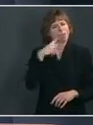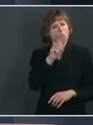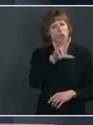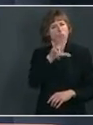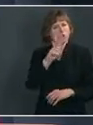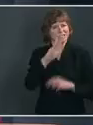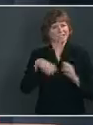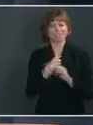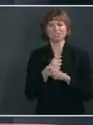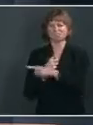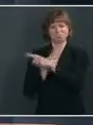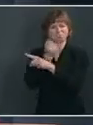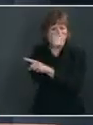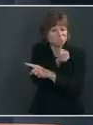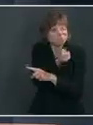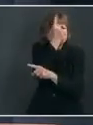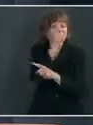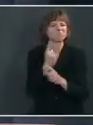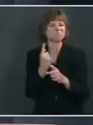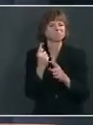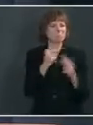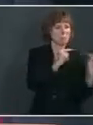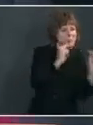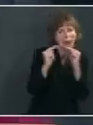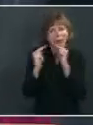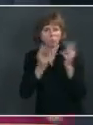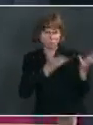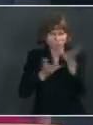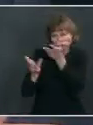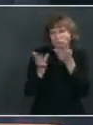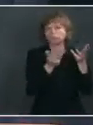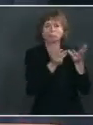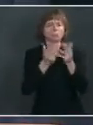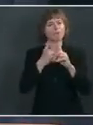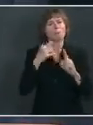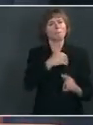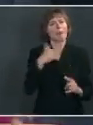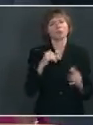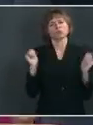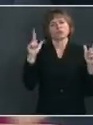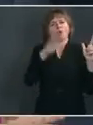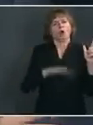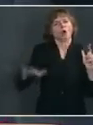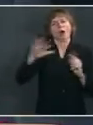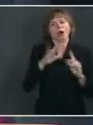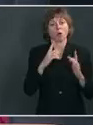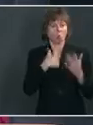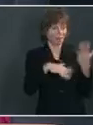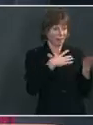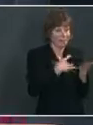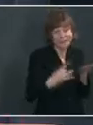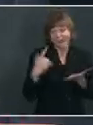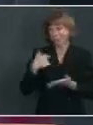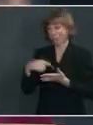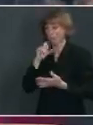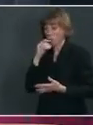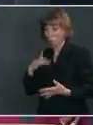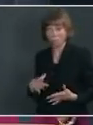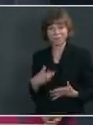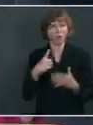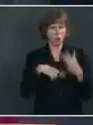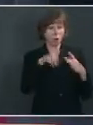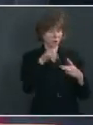the back and forth, the engagement, the opportunity to hear from members of all sides on what they like, what they don't like, things they think